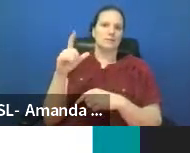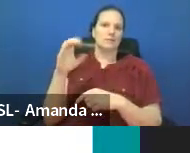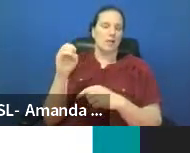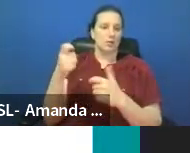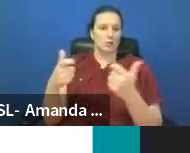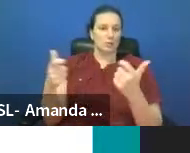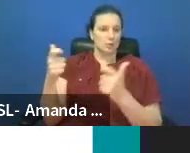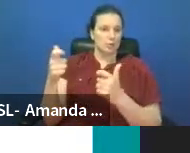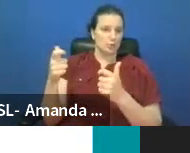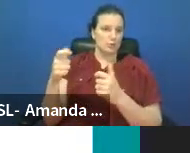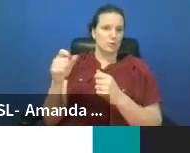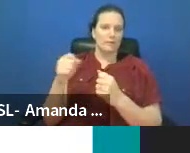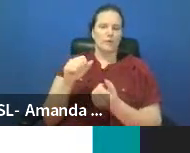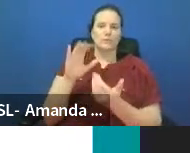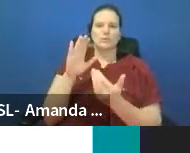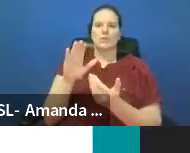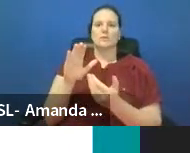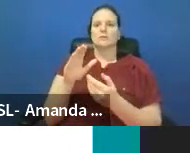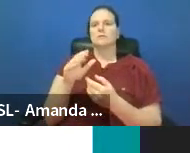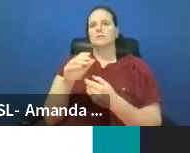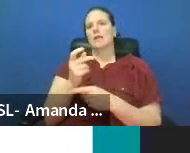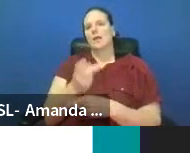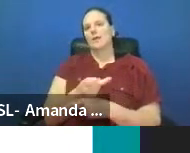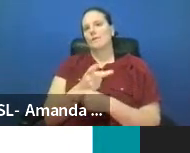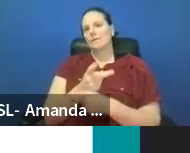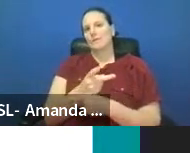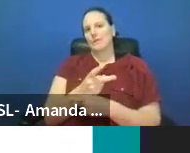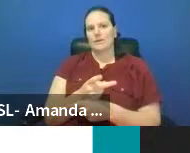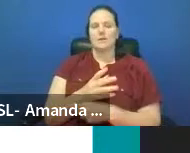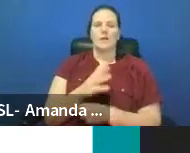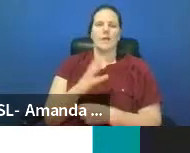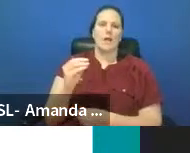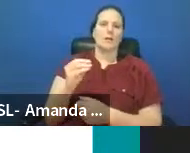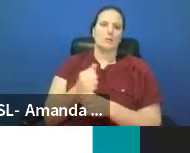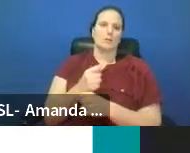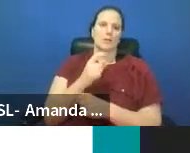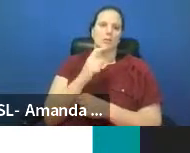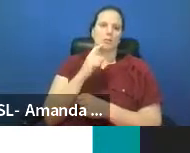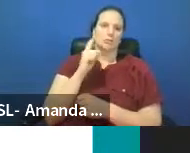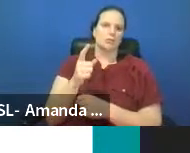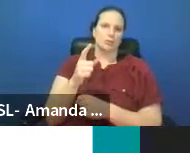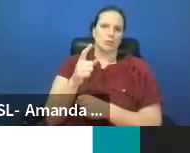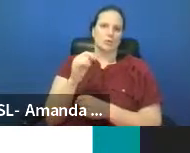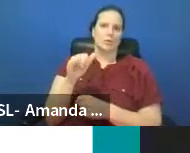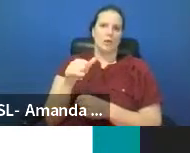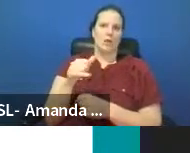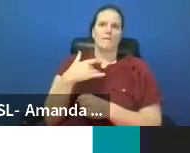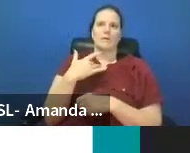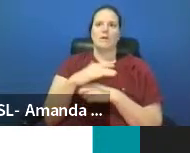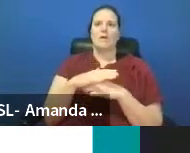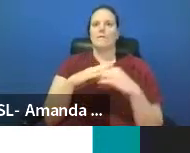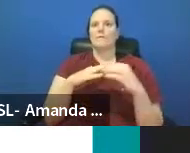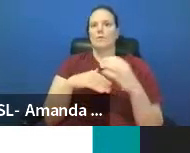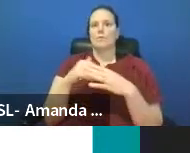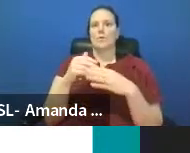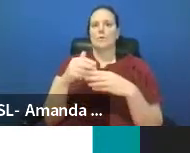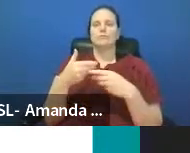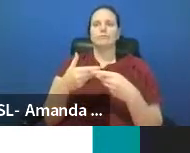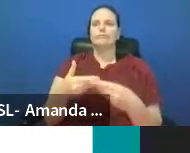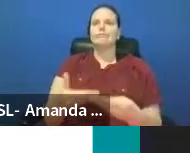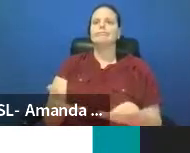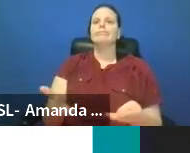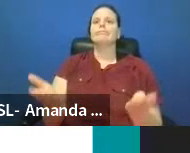need to address these spaces very carefully and make sure that they are comfortable and inviting